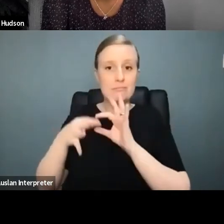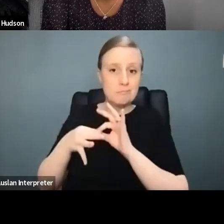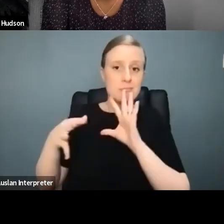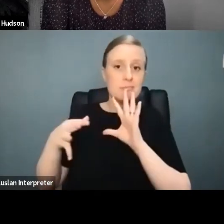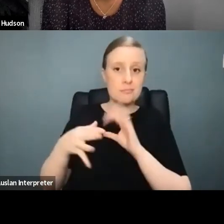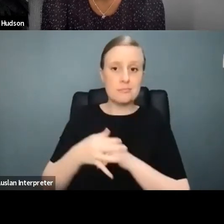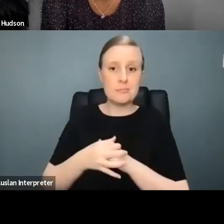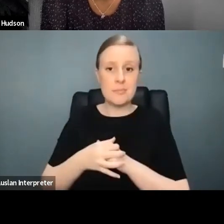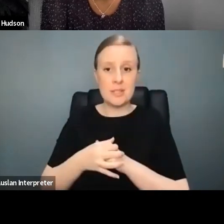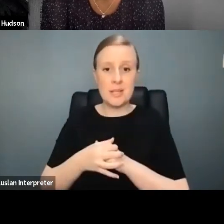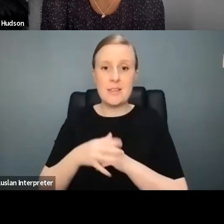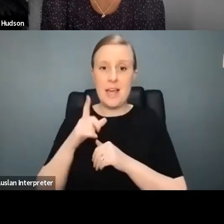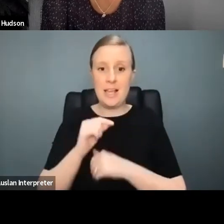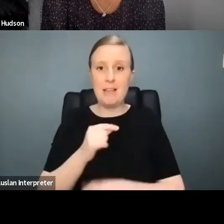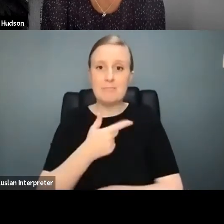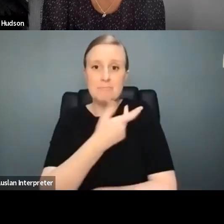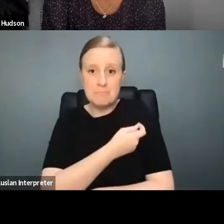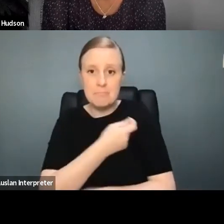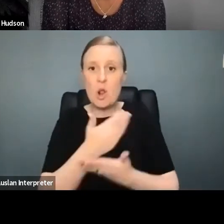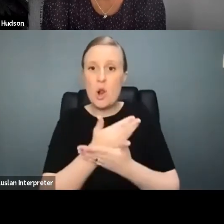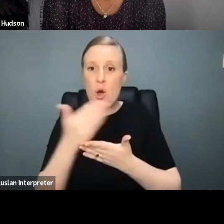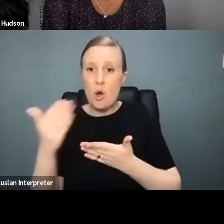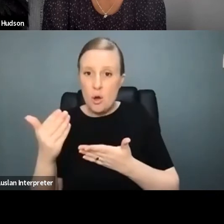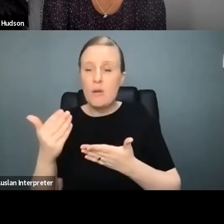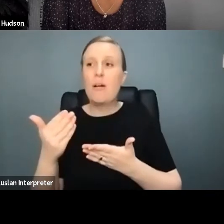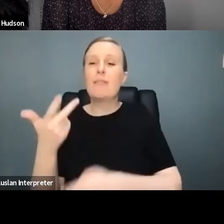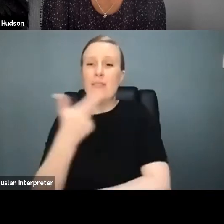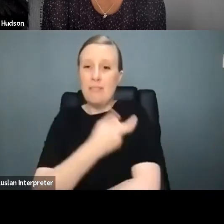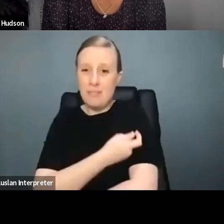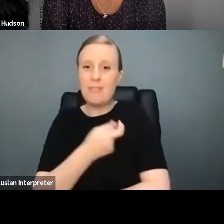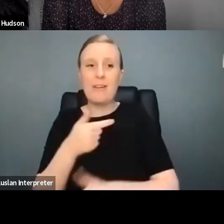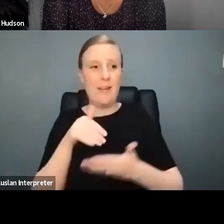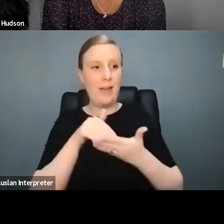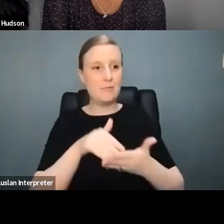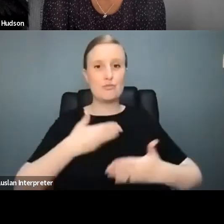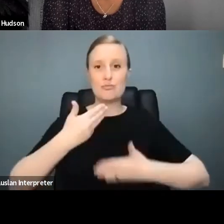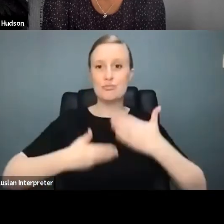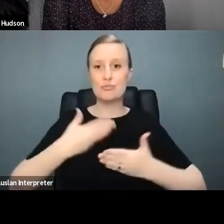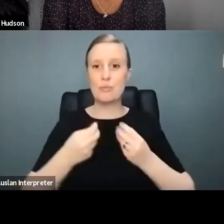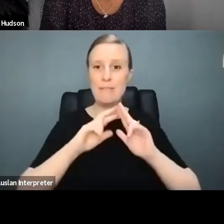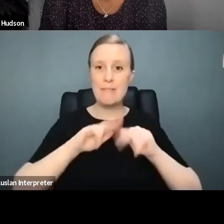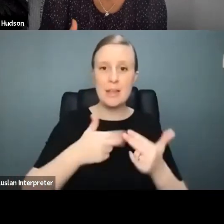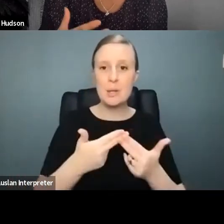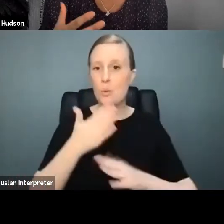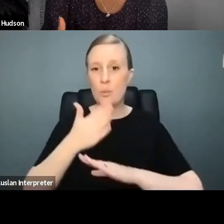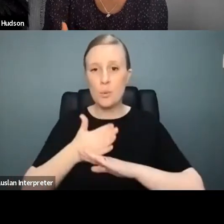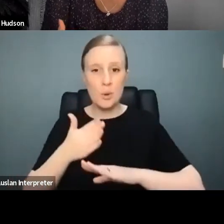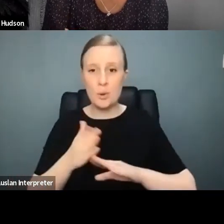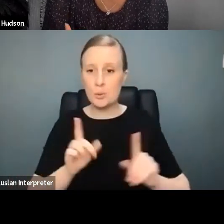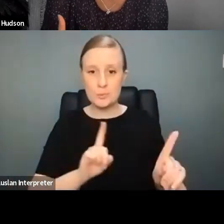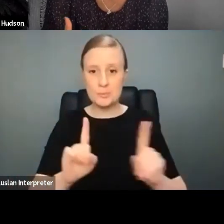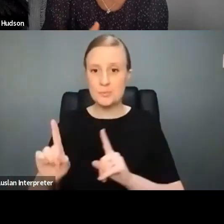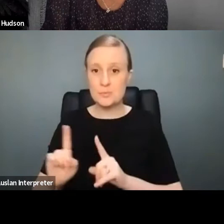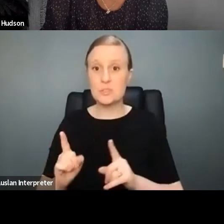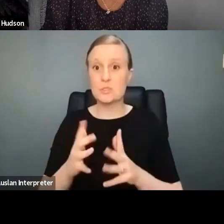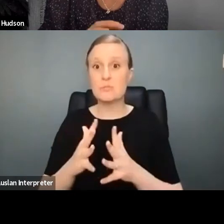sort of family or work or what have you. It's been really, really helpful, and I suppose tells us how important